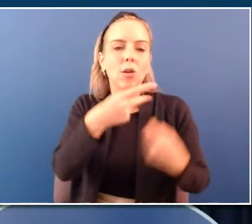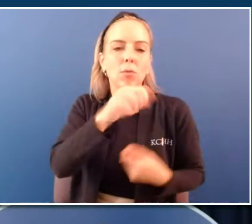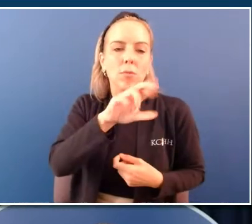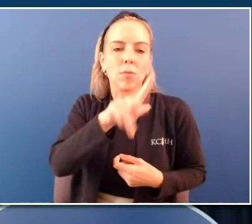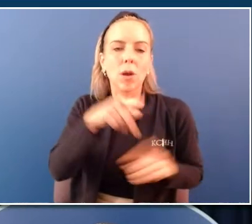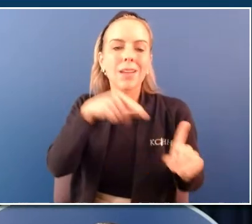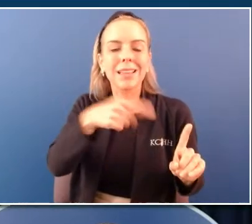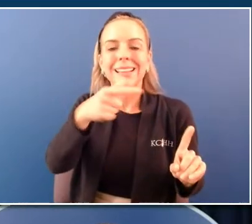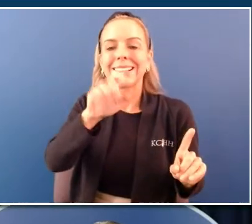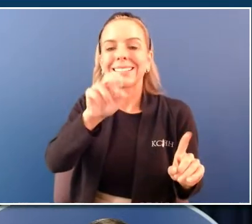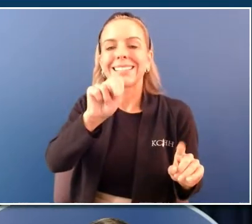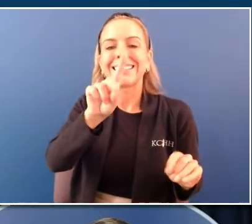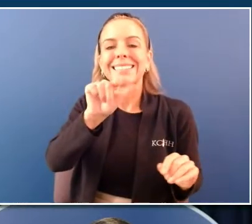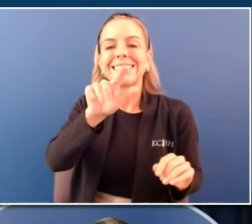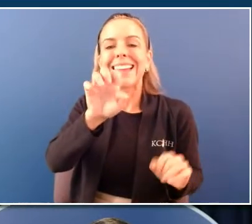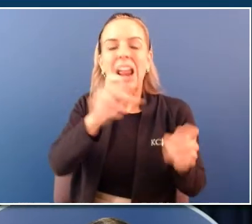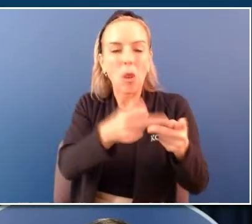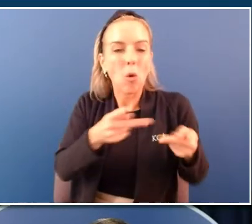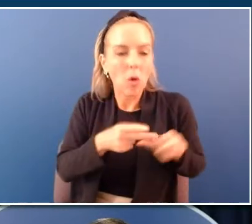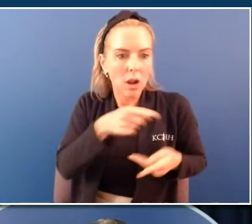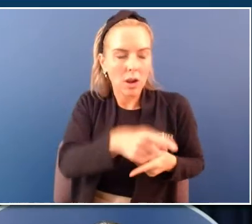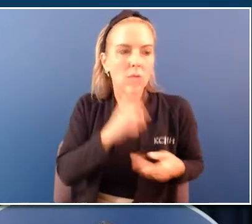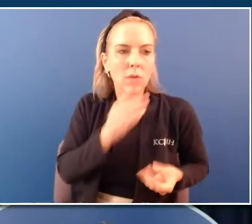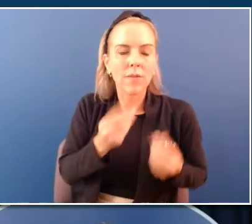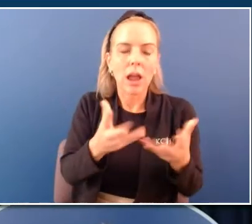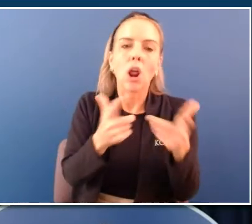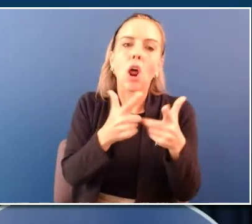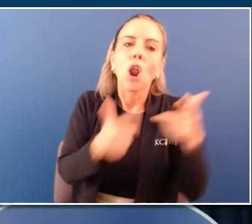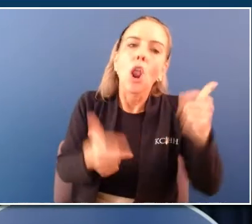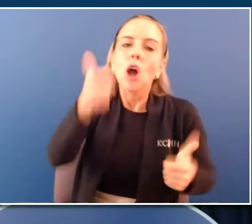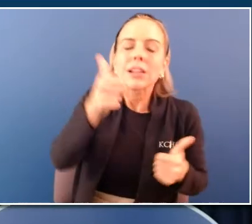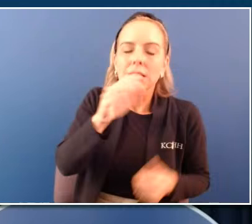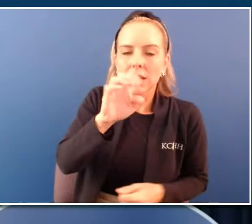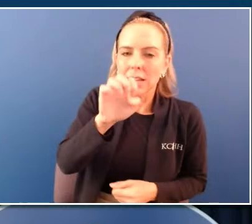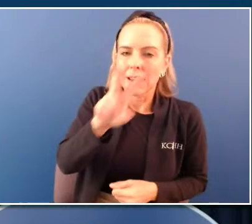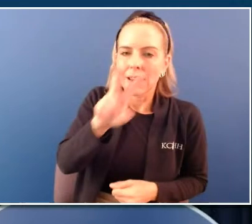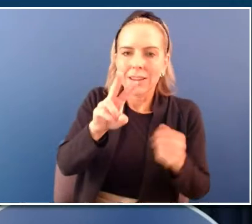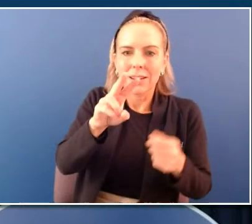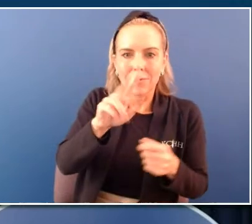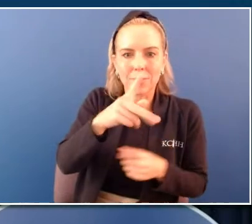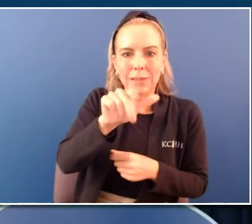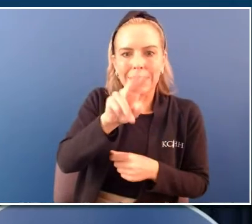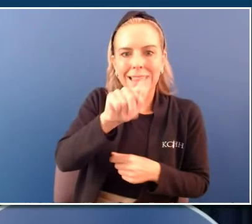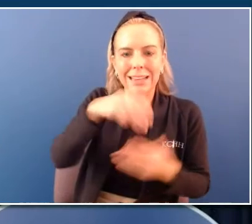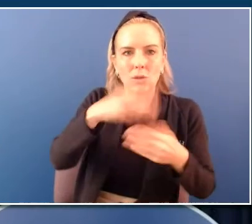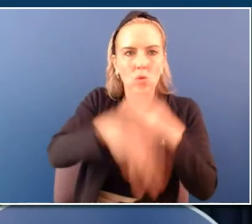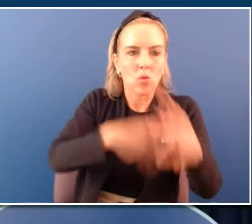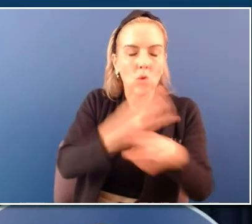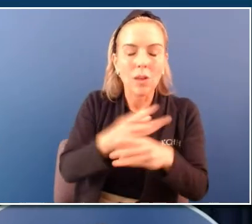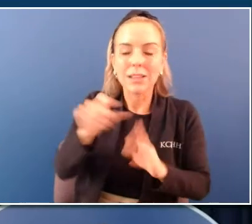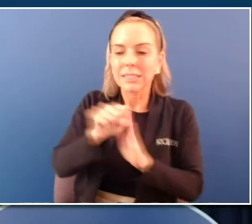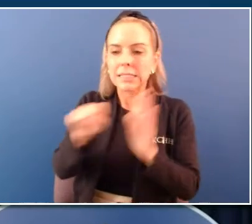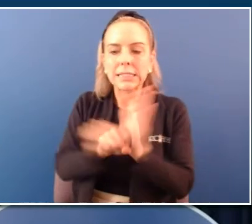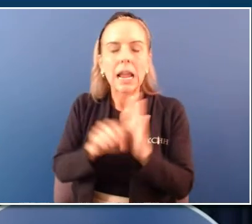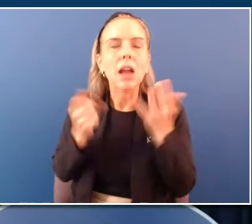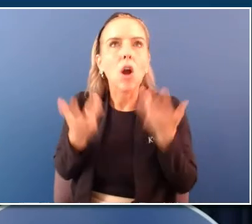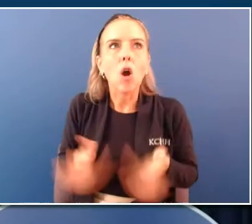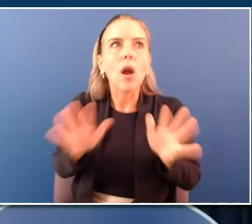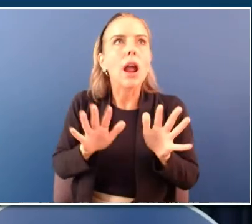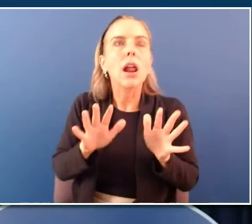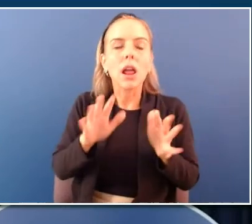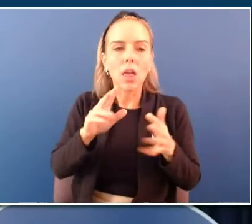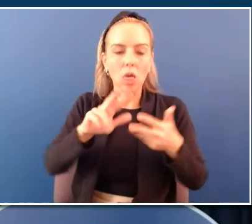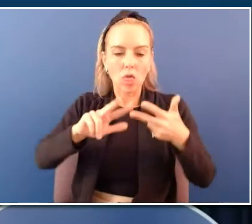contain the 2 largest EV plants in the world. We announced that the state has completed its 3rd round of awards to